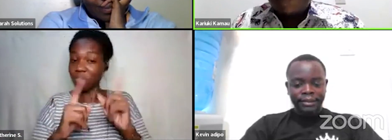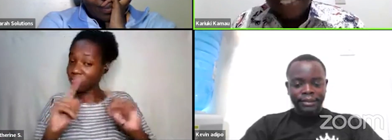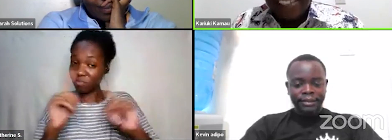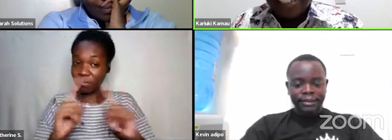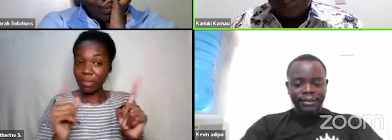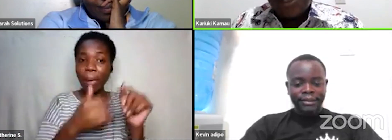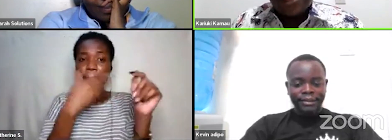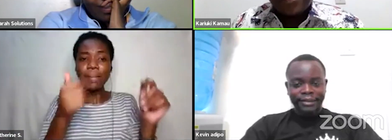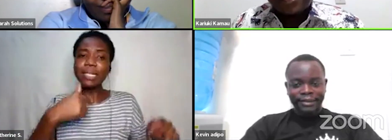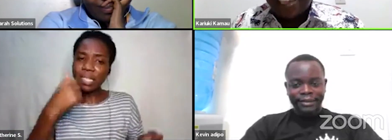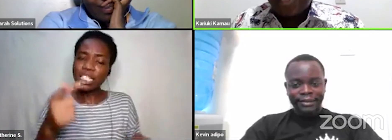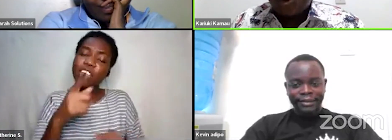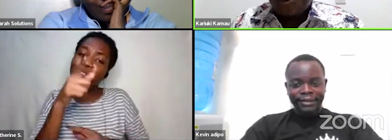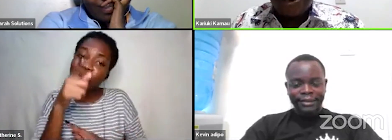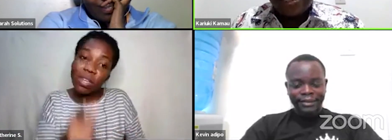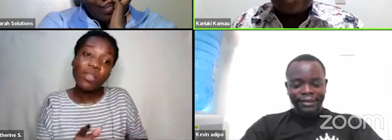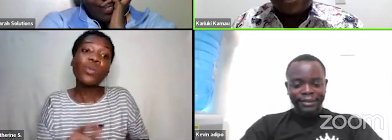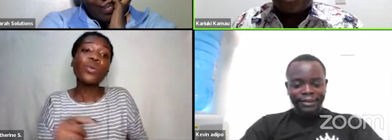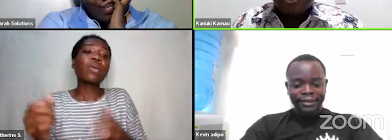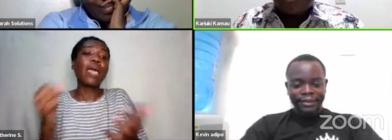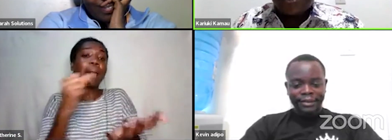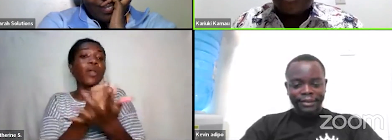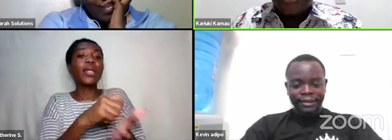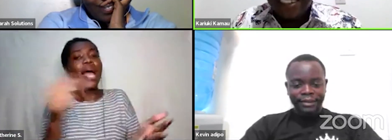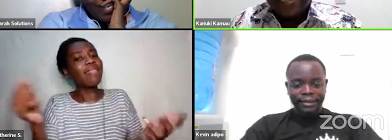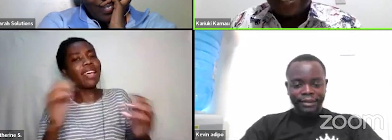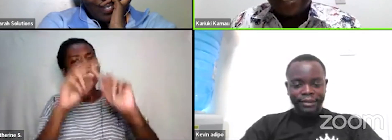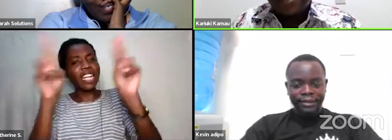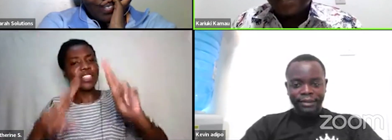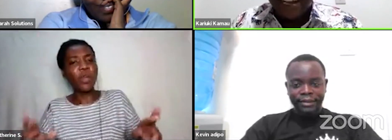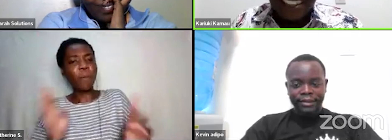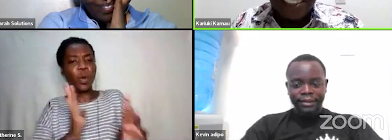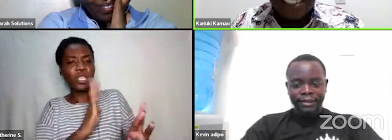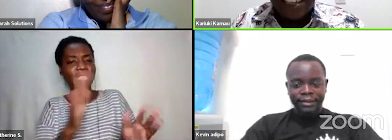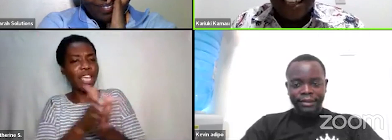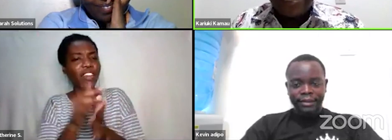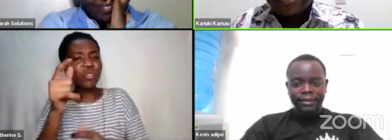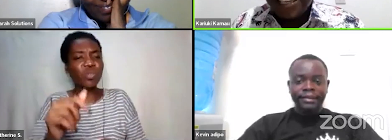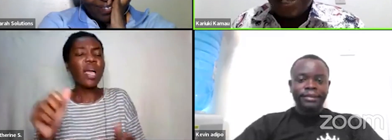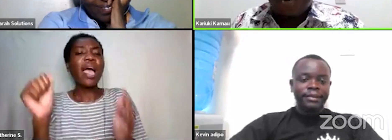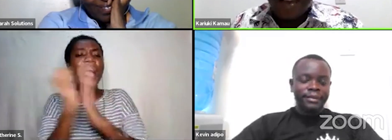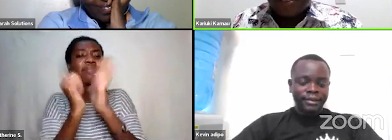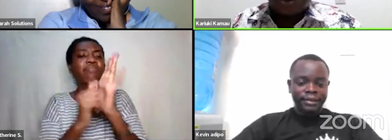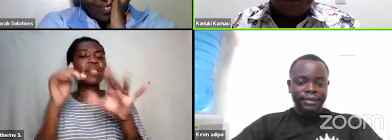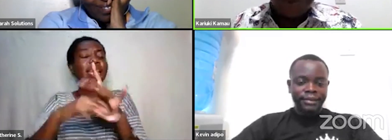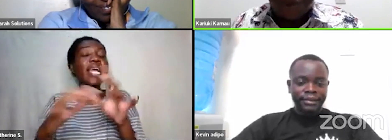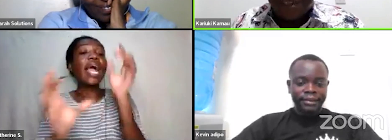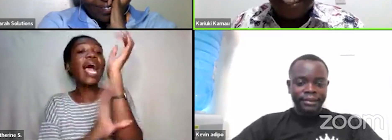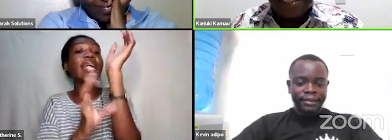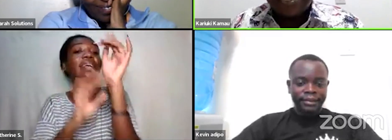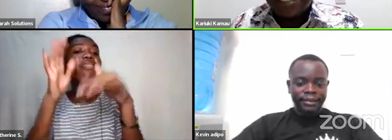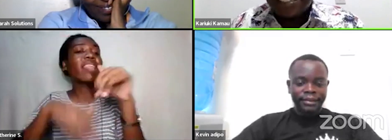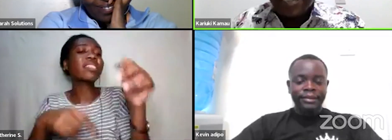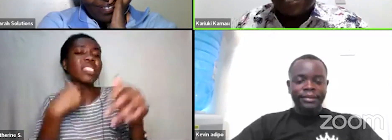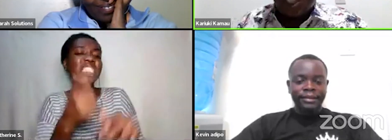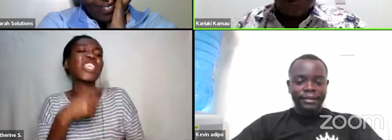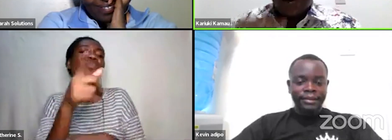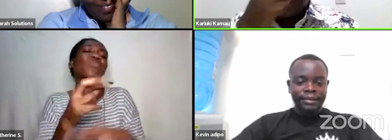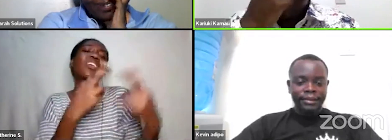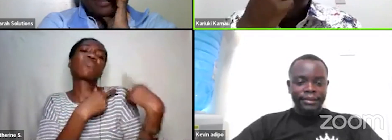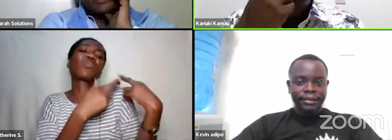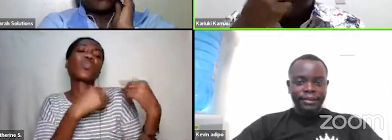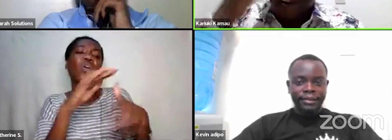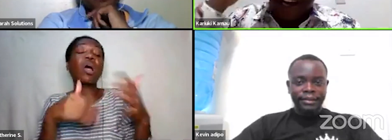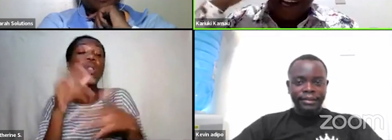you are affiliated with other international bodies and you are one of the agencies in the country than saying you are the sole proprietor. They start sizing